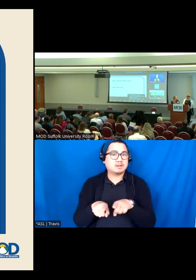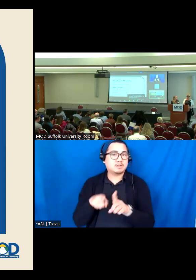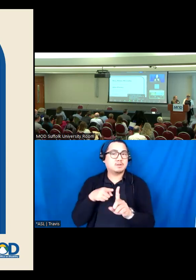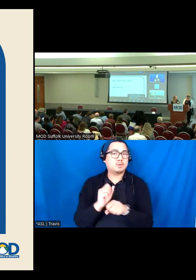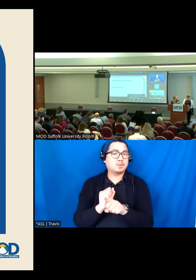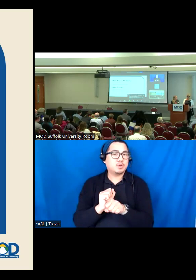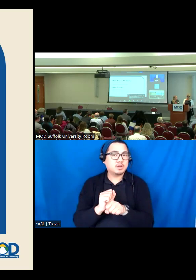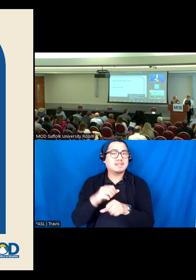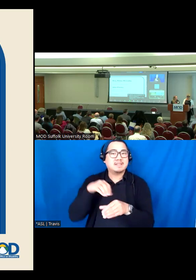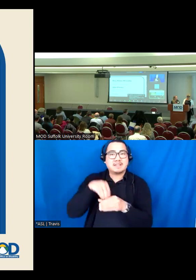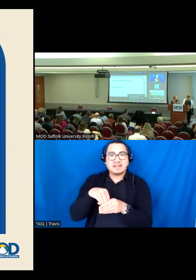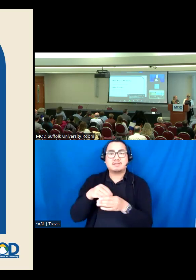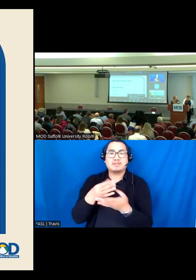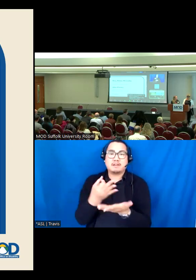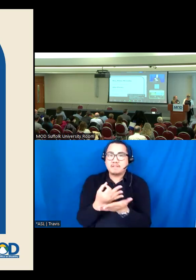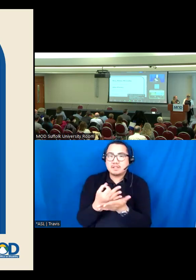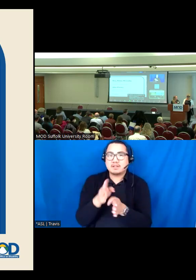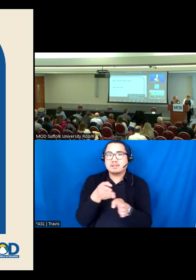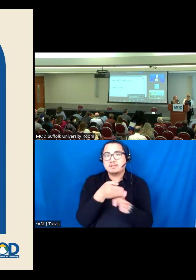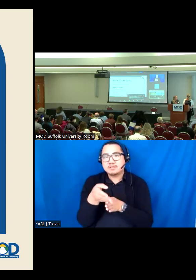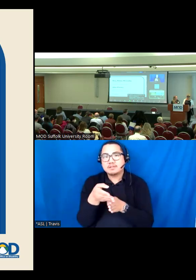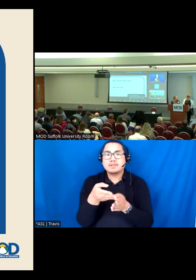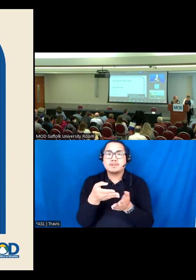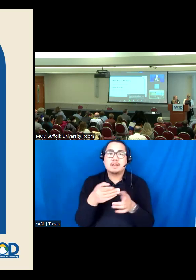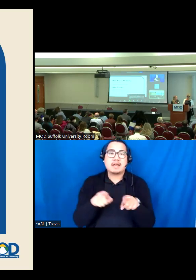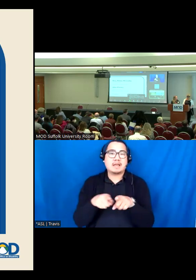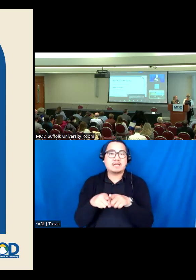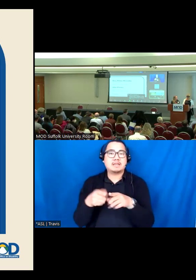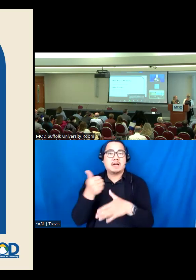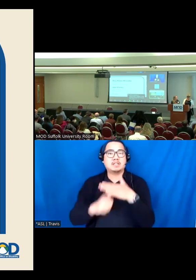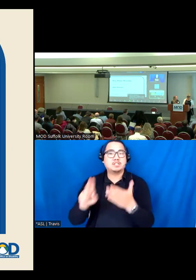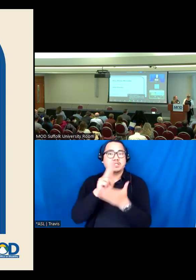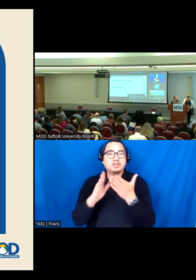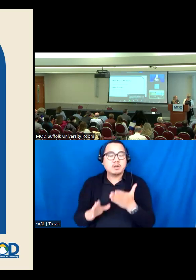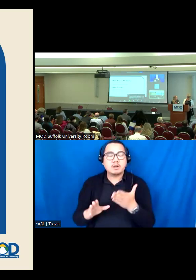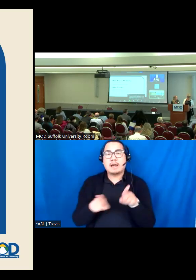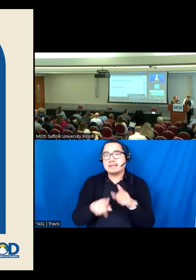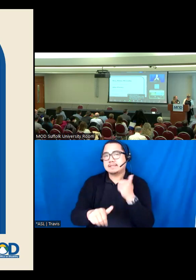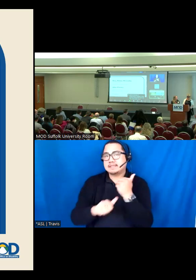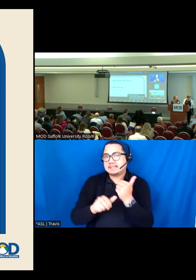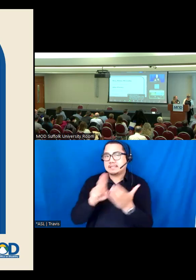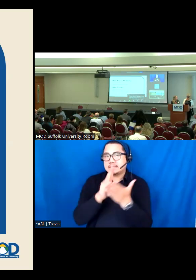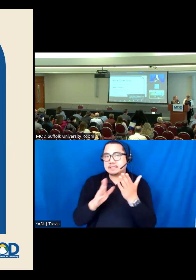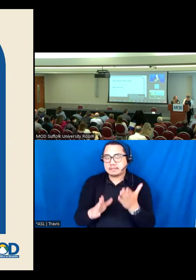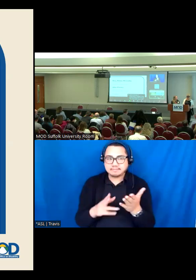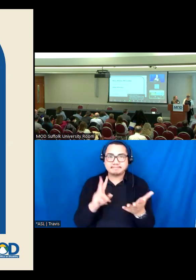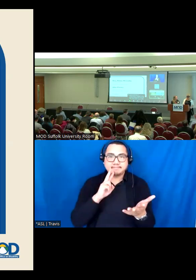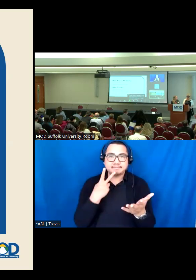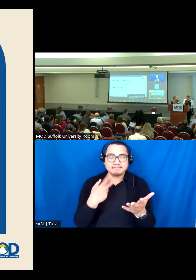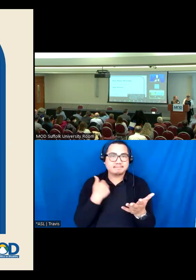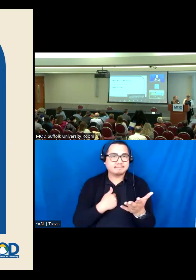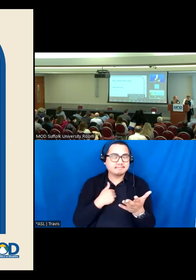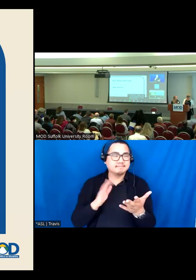within the fiscal area, within finance as an undersecretary or assistant secretary, I'm sorry, Secretary